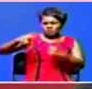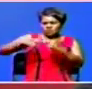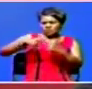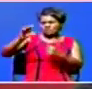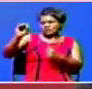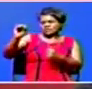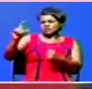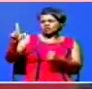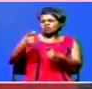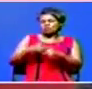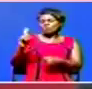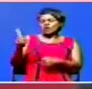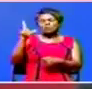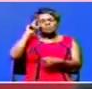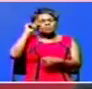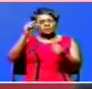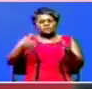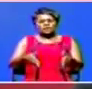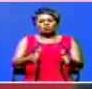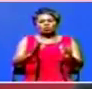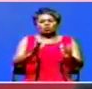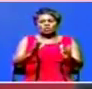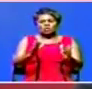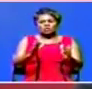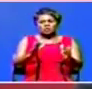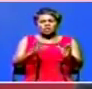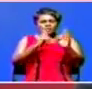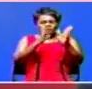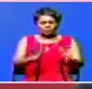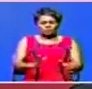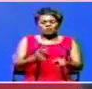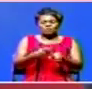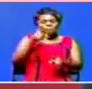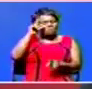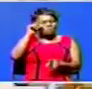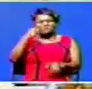trucks from the Nairobi-Mombasa highway. Francis Ontomo reports from Mombasa.